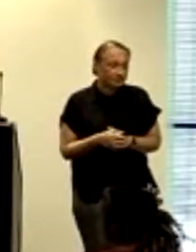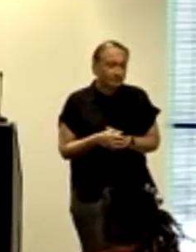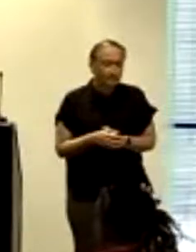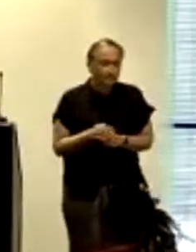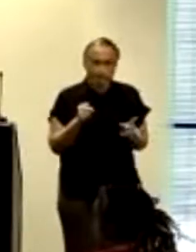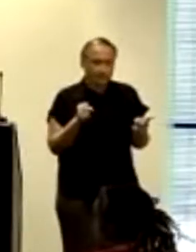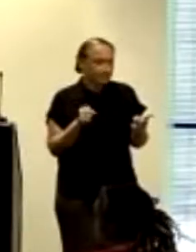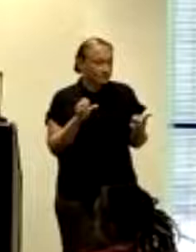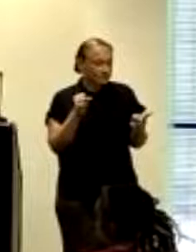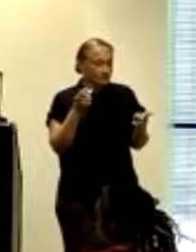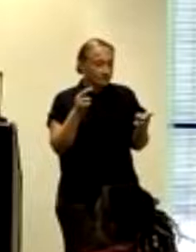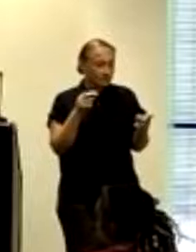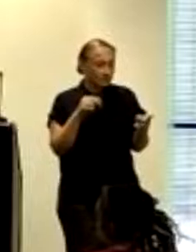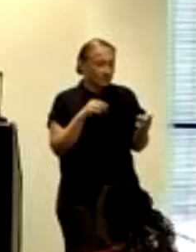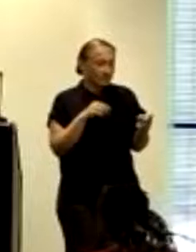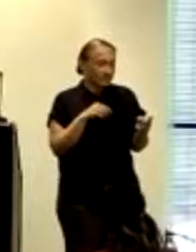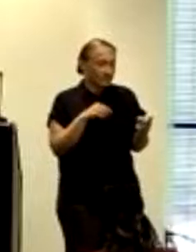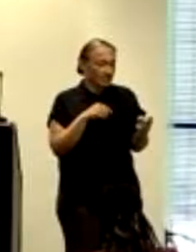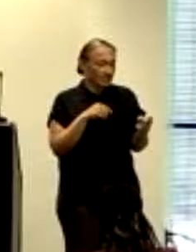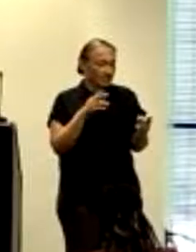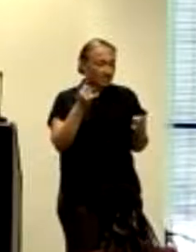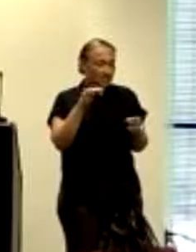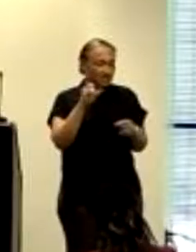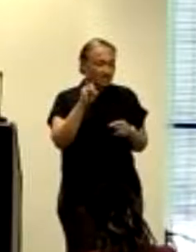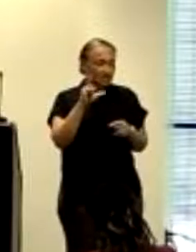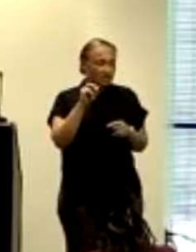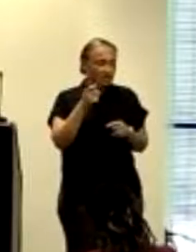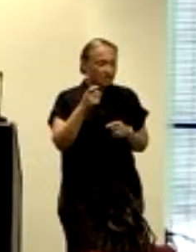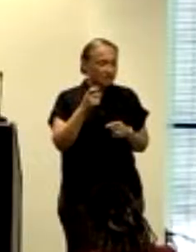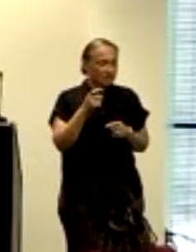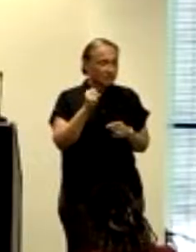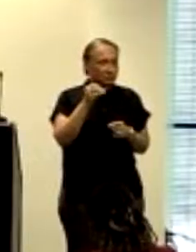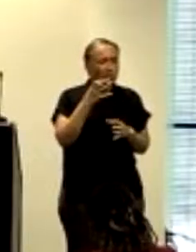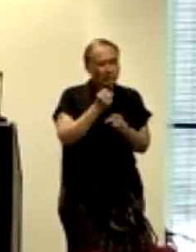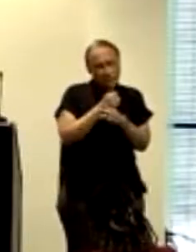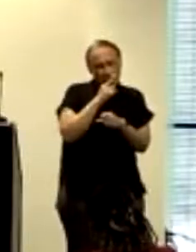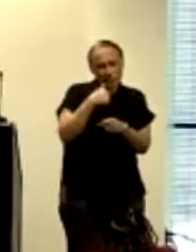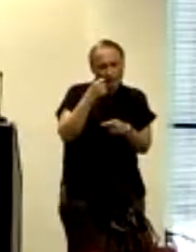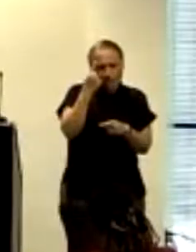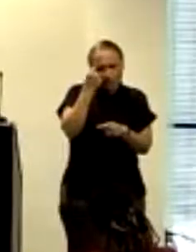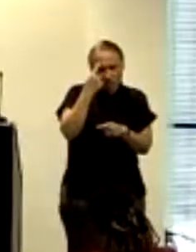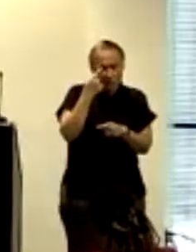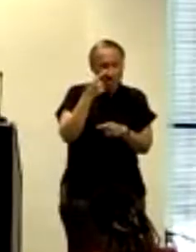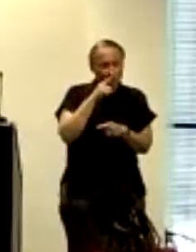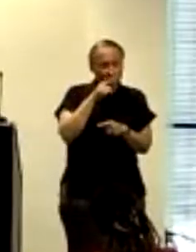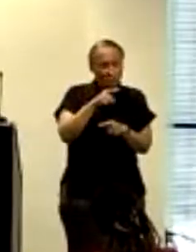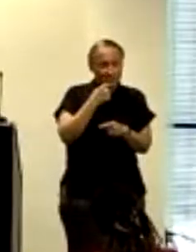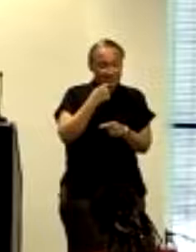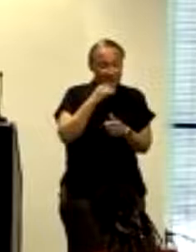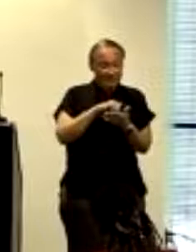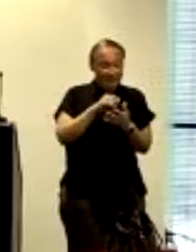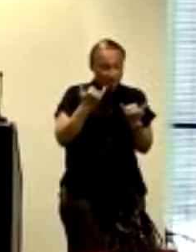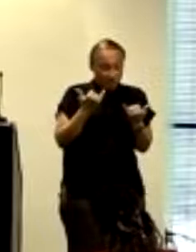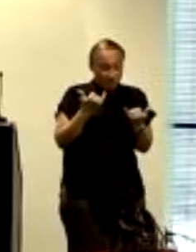And yes, Sheriff's comments. Sheriff Wilcox. So I want to make sure I'm understanding. Are you saying that the